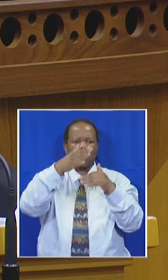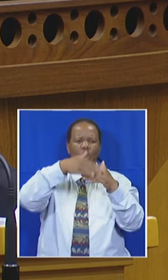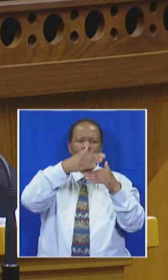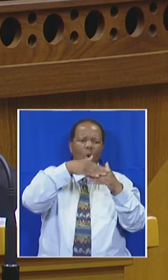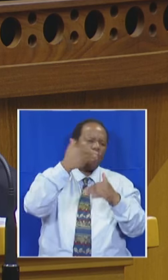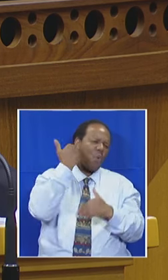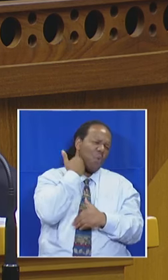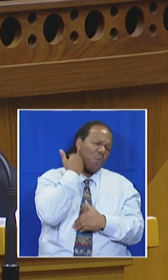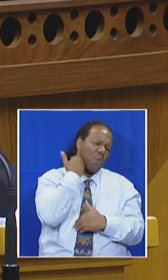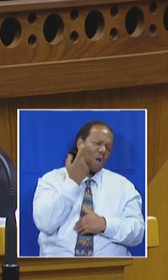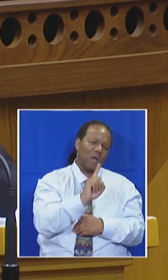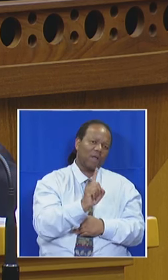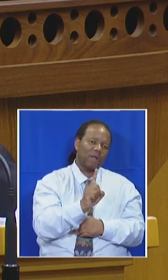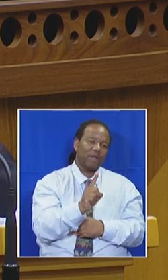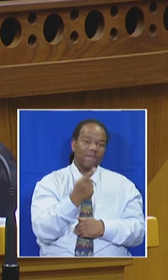The Land